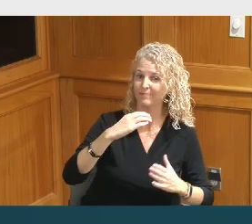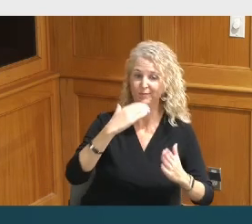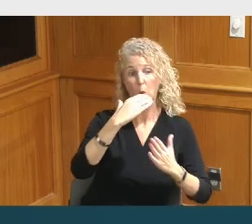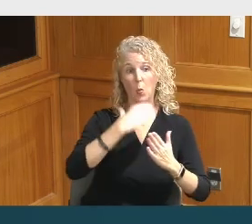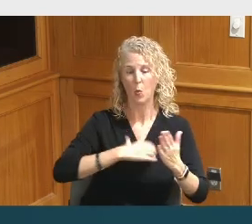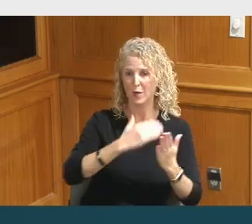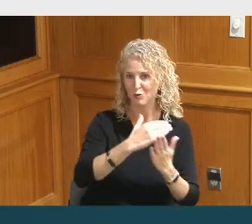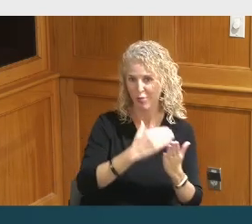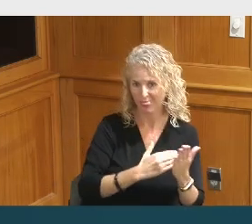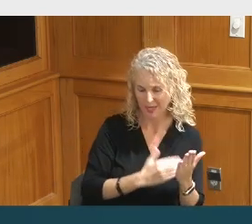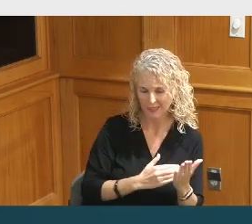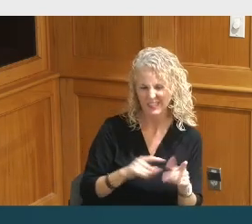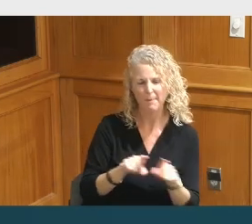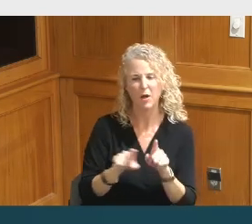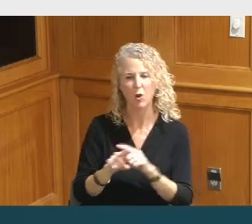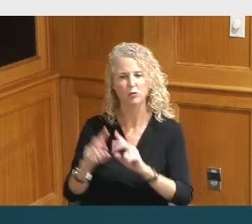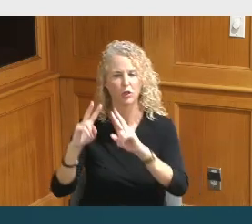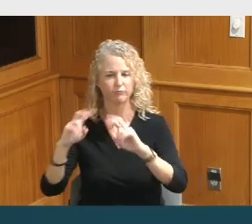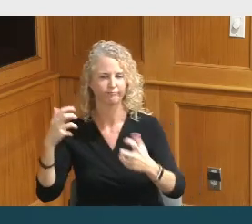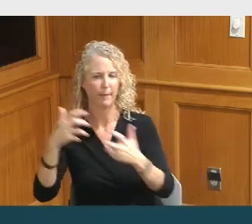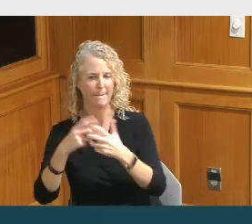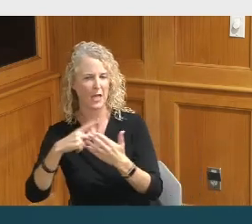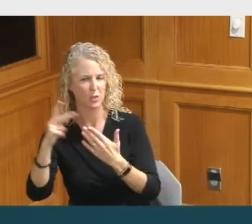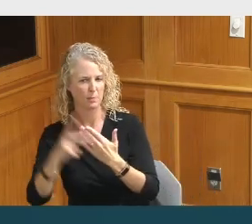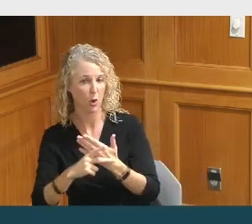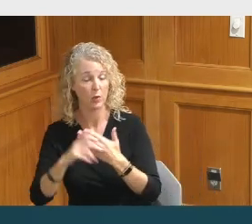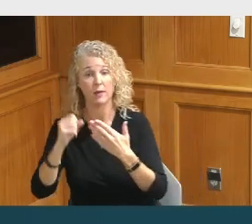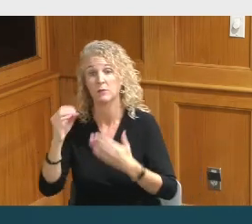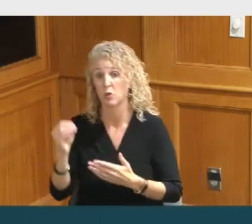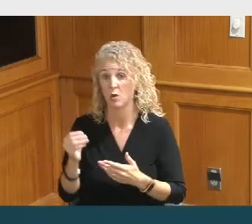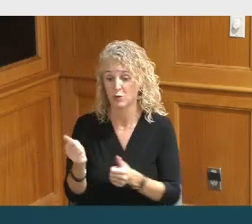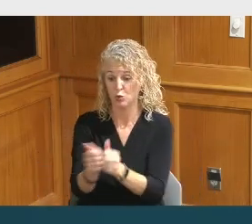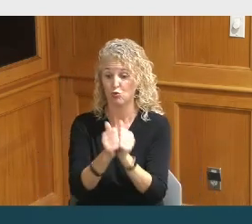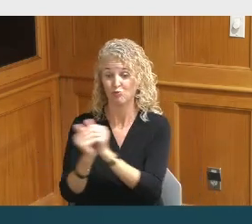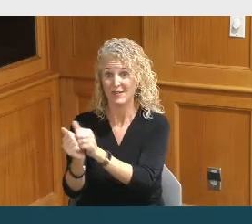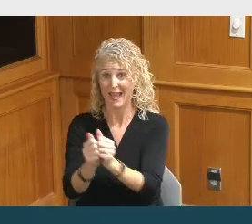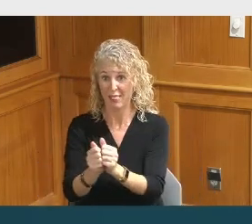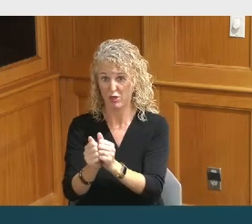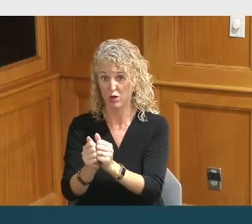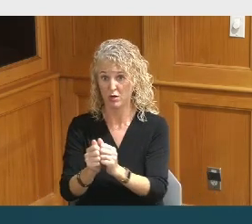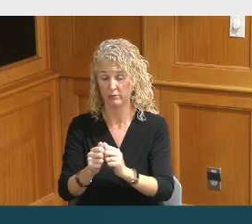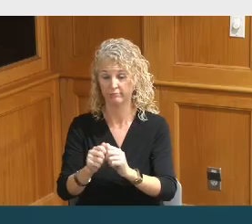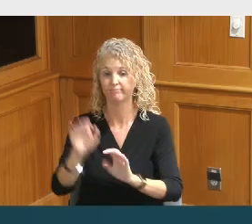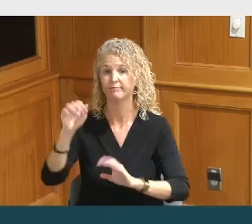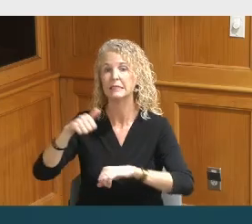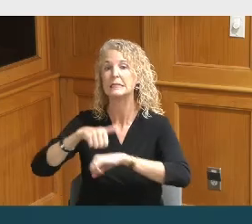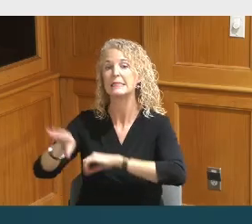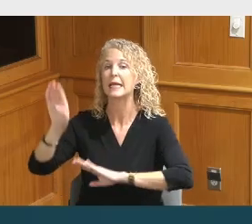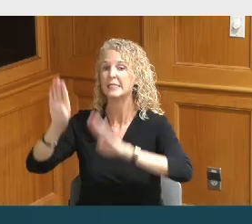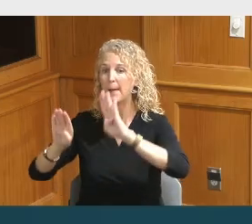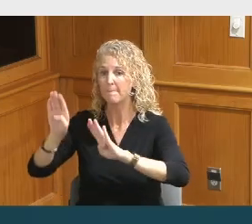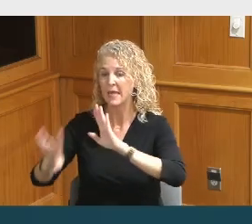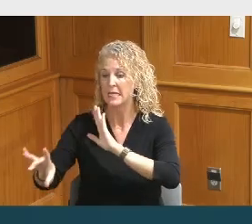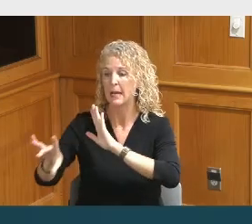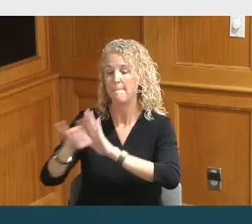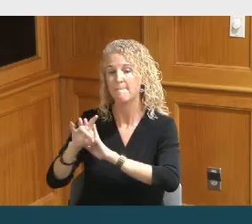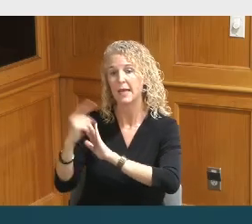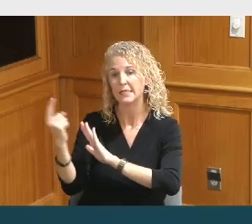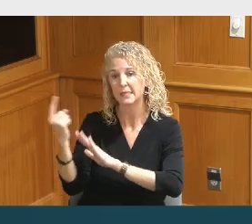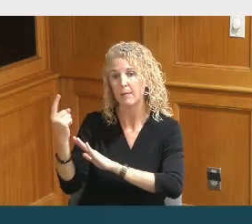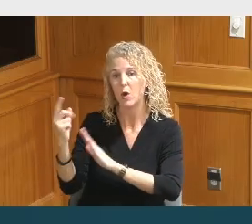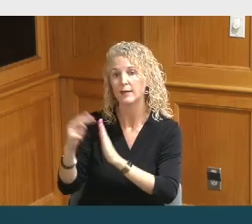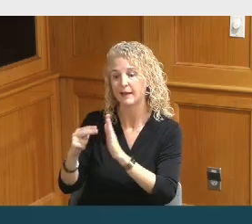sure that that aligns with the program priorities. So they then will bid that out, select a contractor